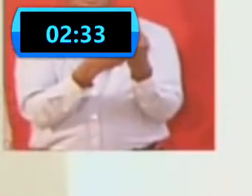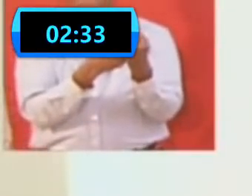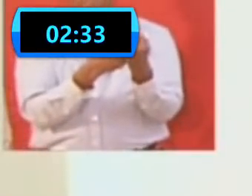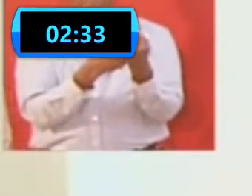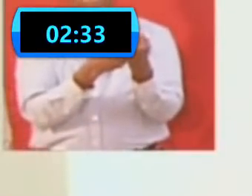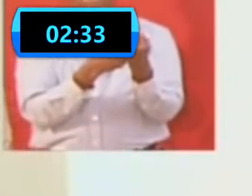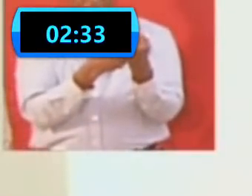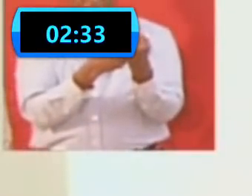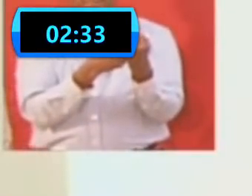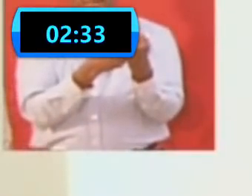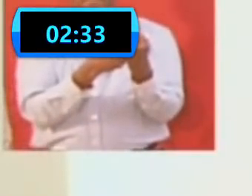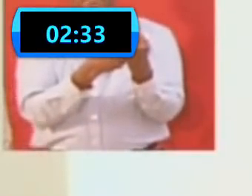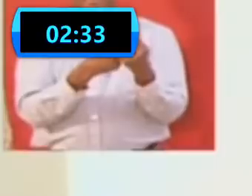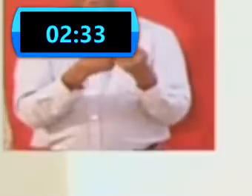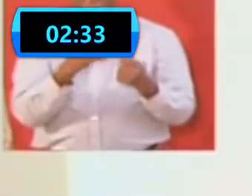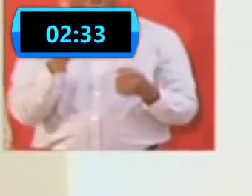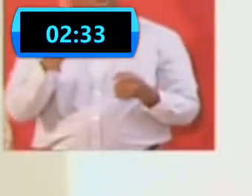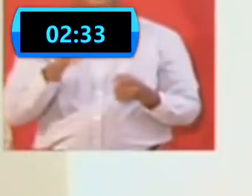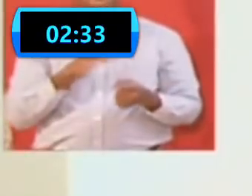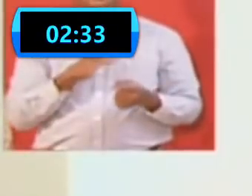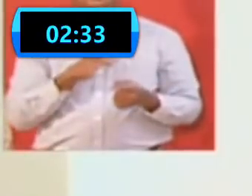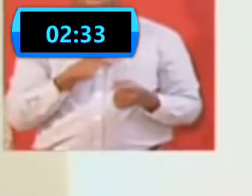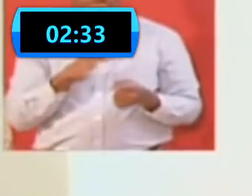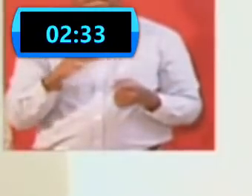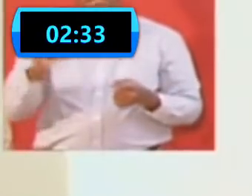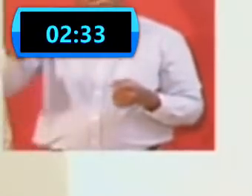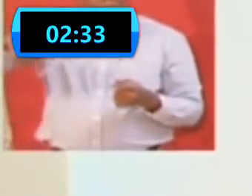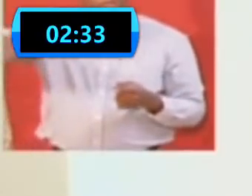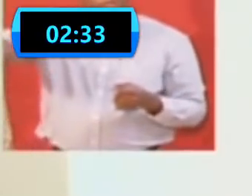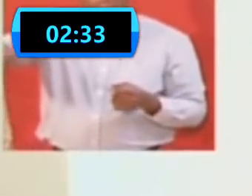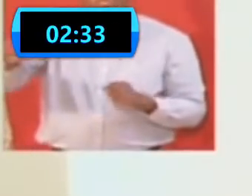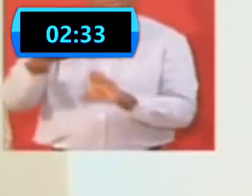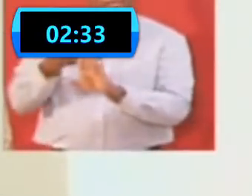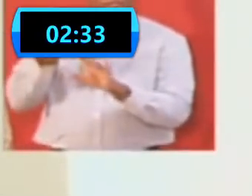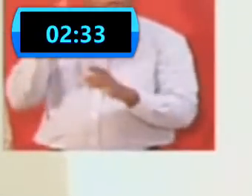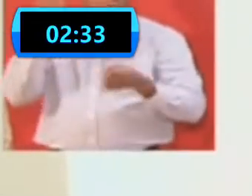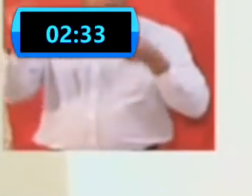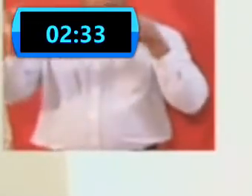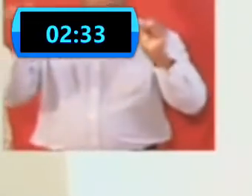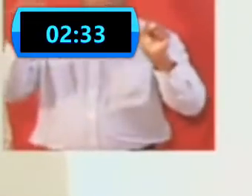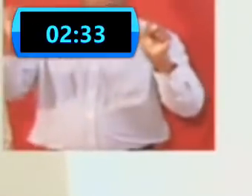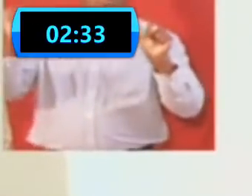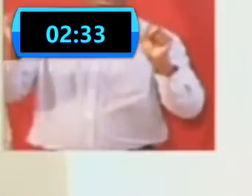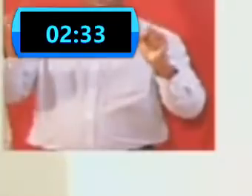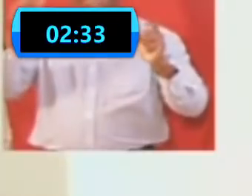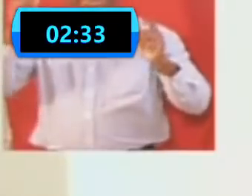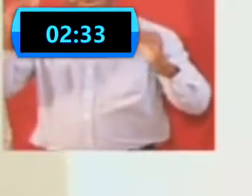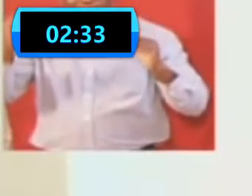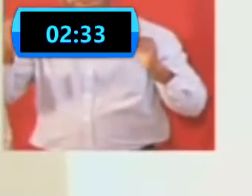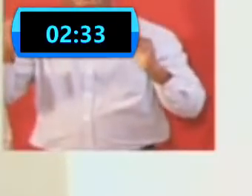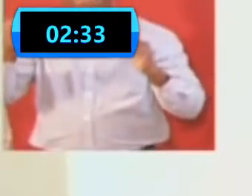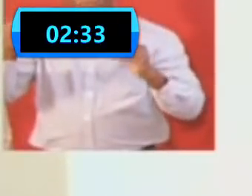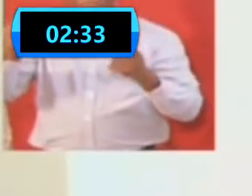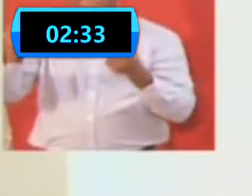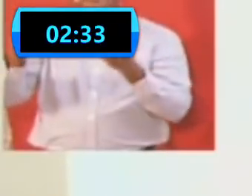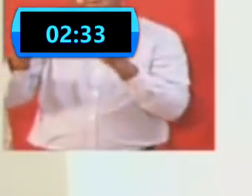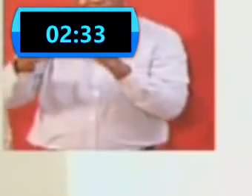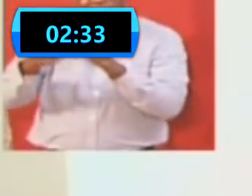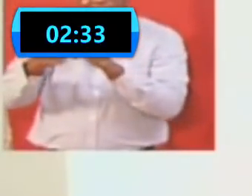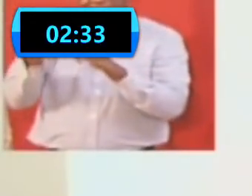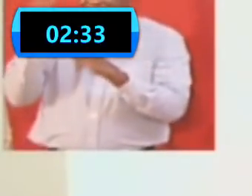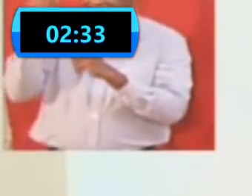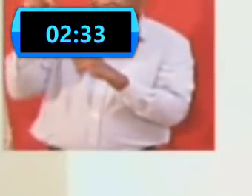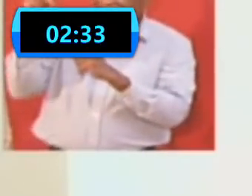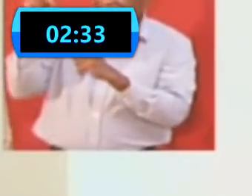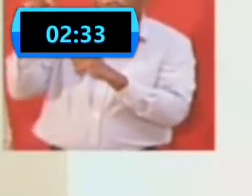participating join us, participate, we have every reason to believe that we will continue to depress those numbers.